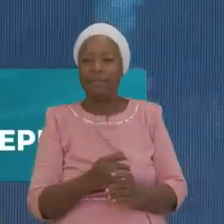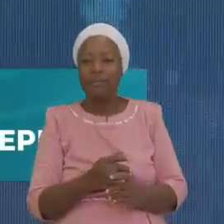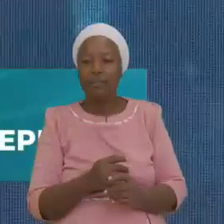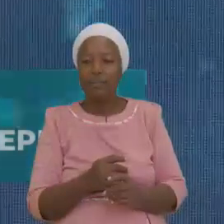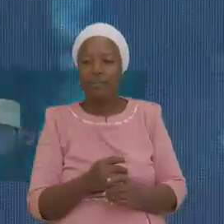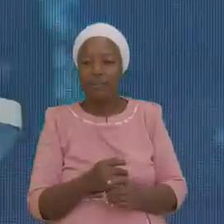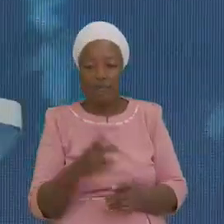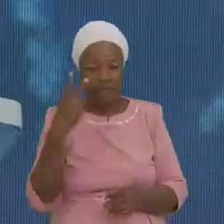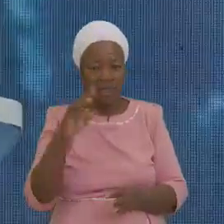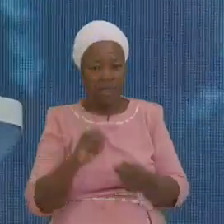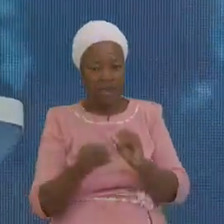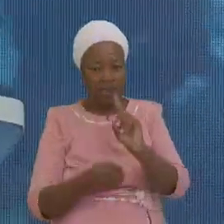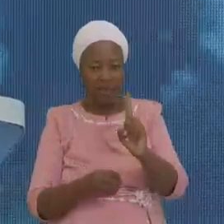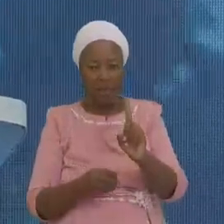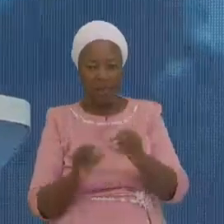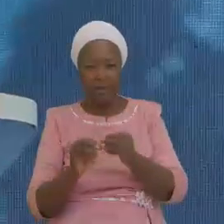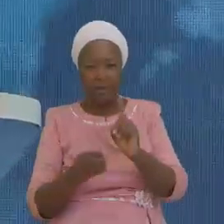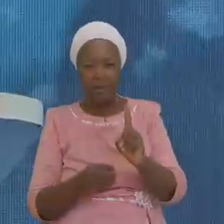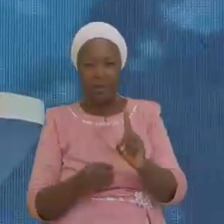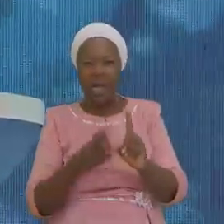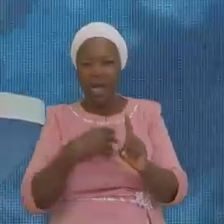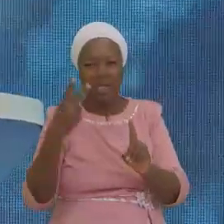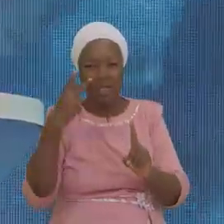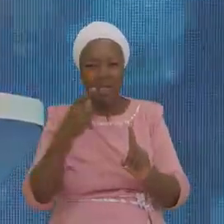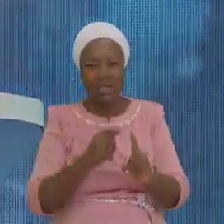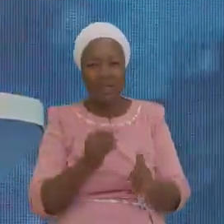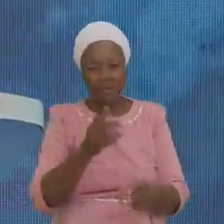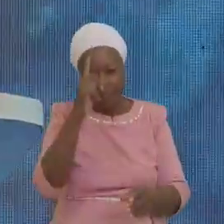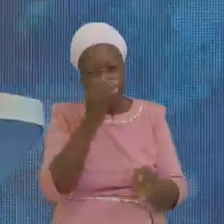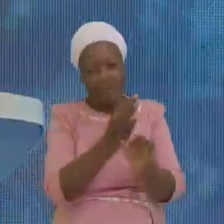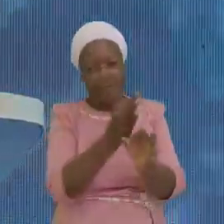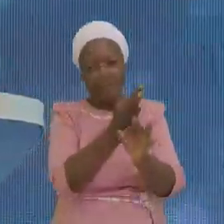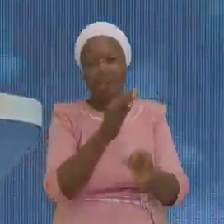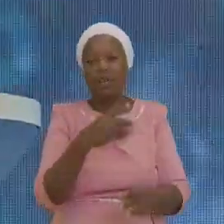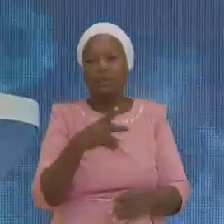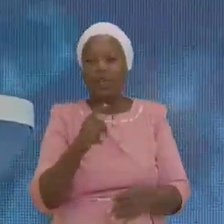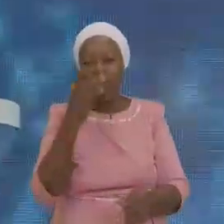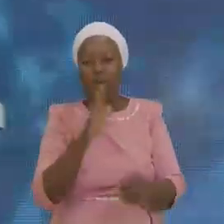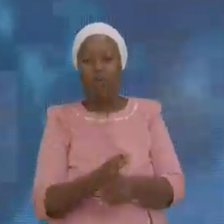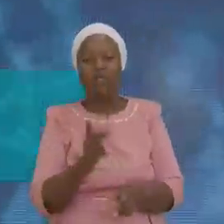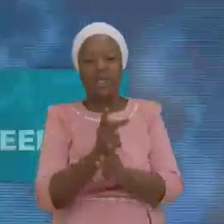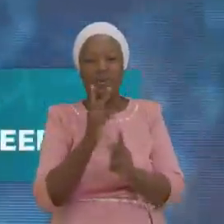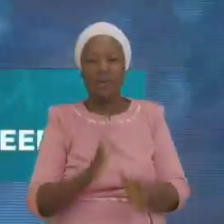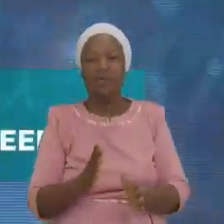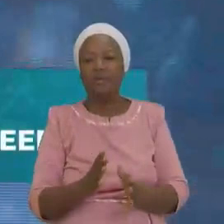Look at number one. I see the faithfulness of the promise keeper.